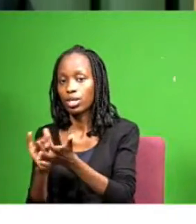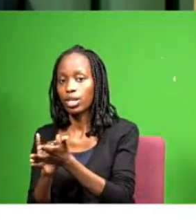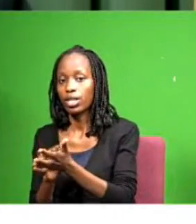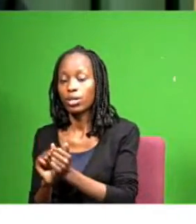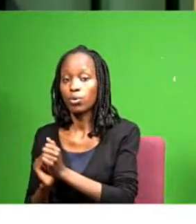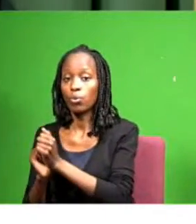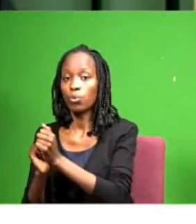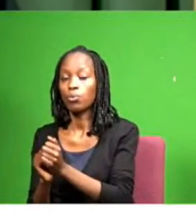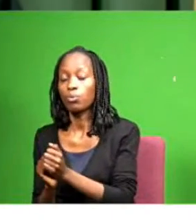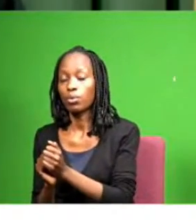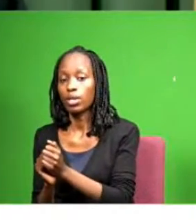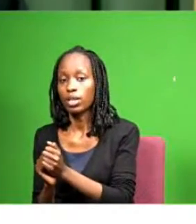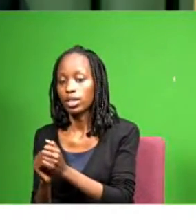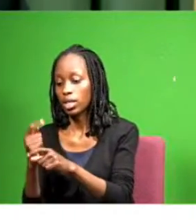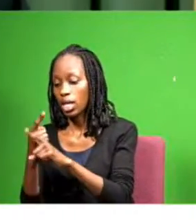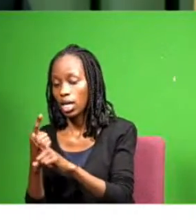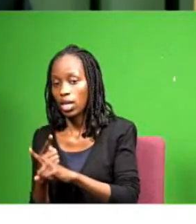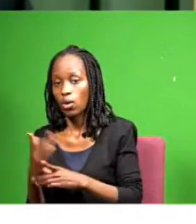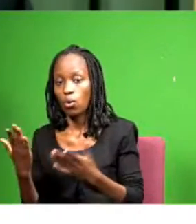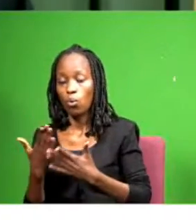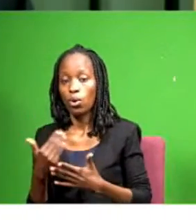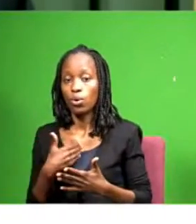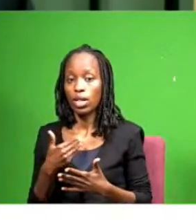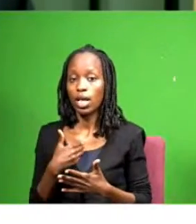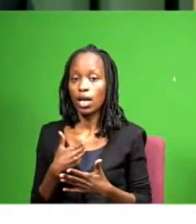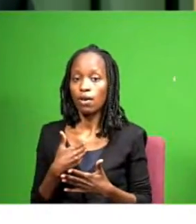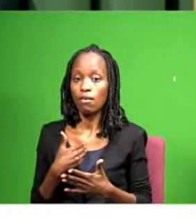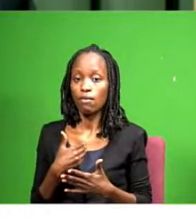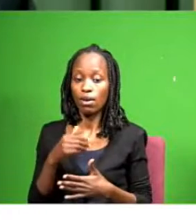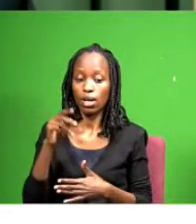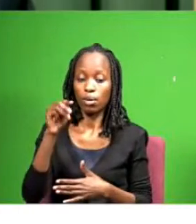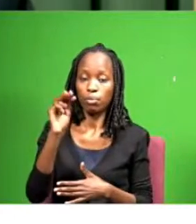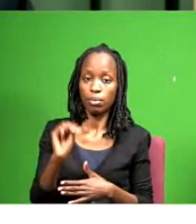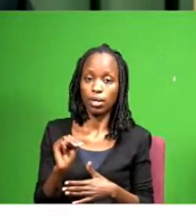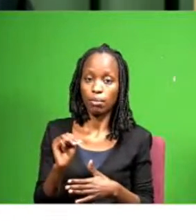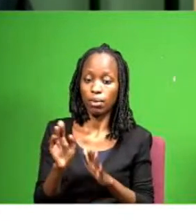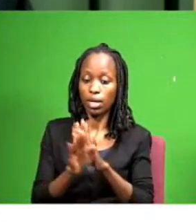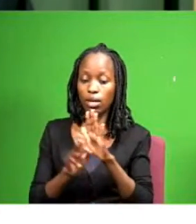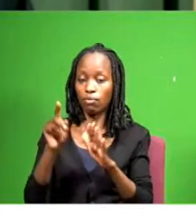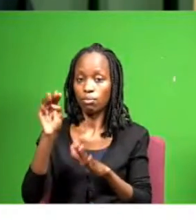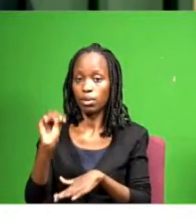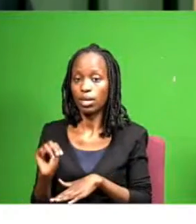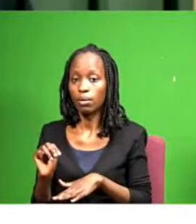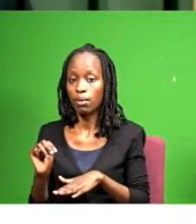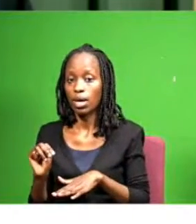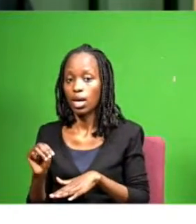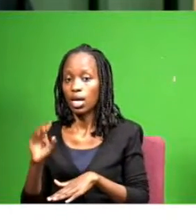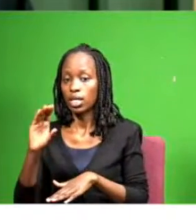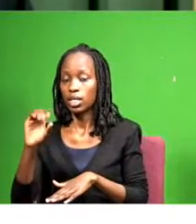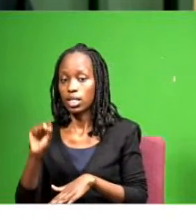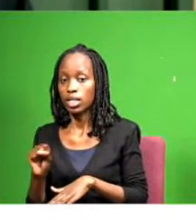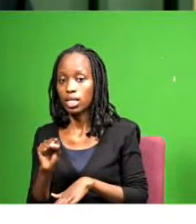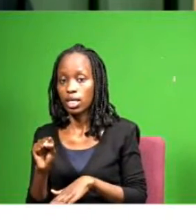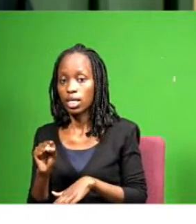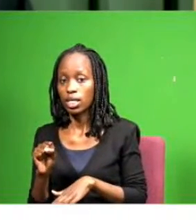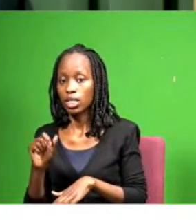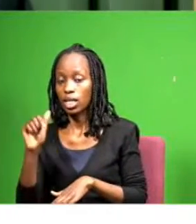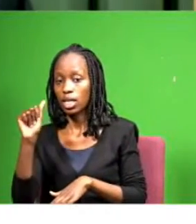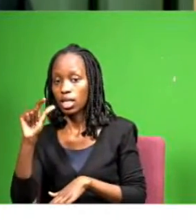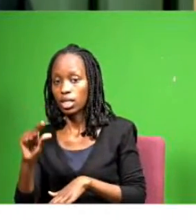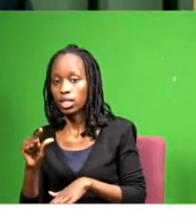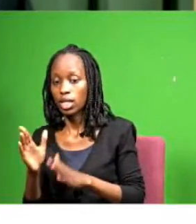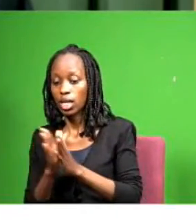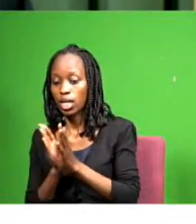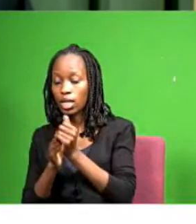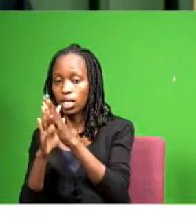a hybrid one, where there will be a Prime Minister, Deputy Prime Minister, Cabinet Ministers, Attorney General, and the leader